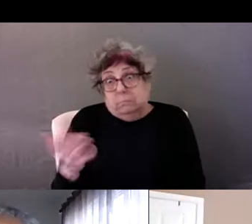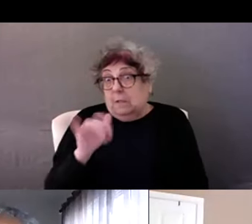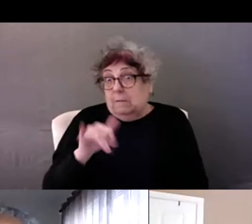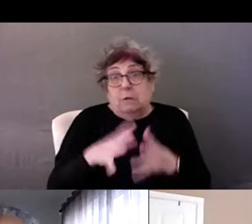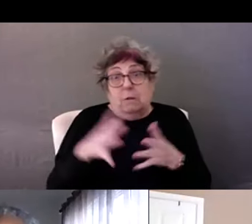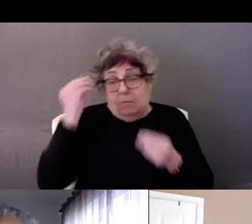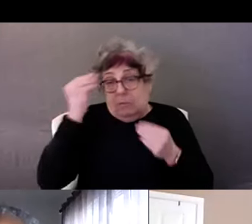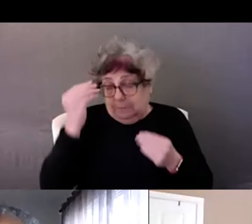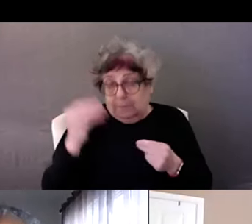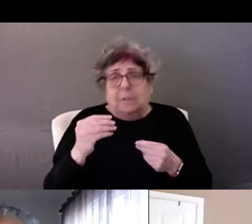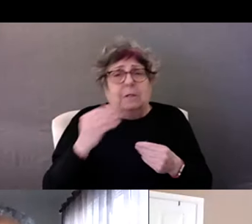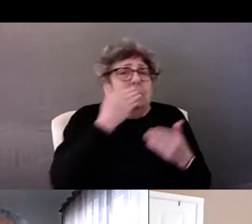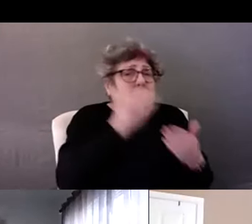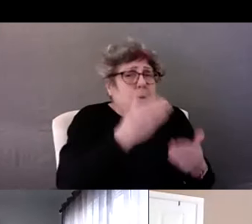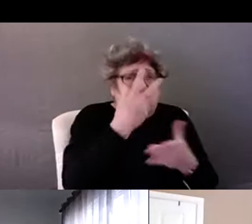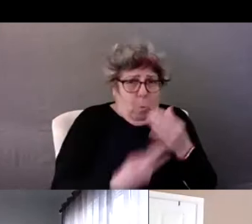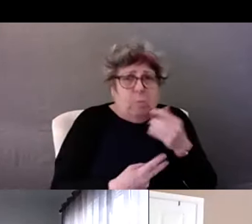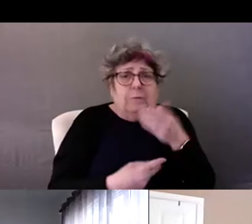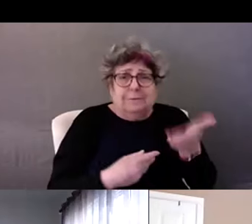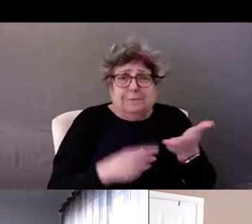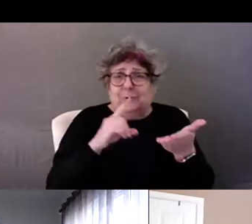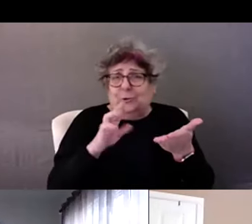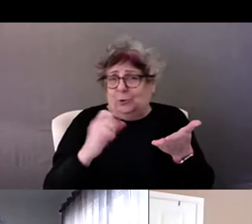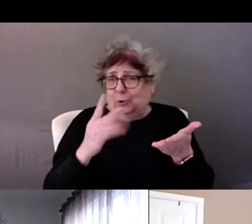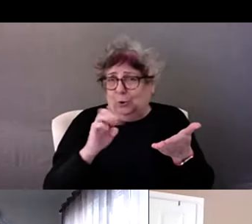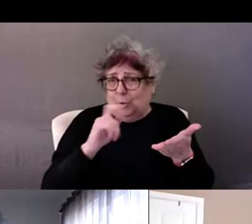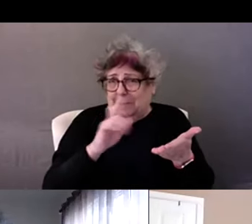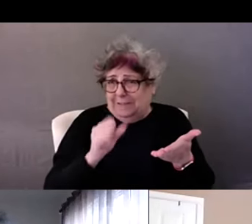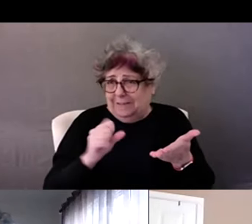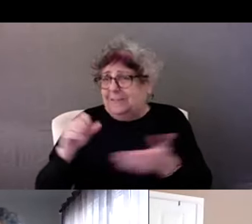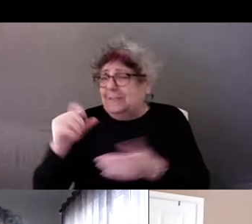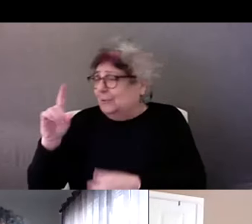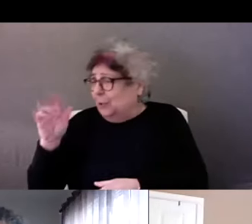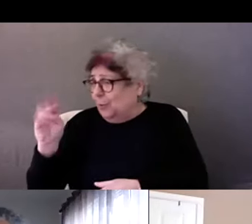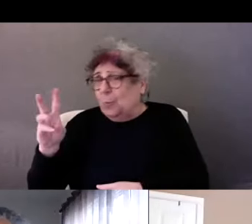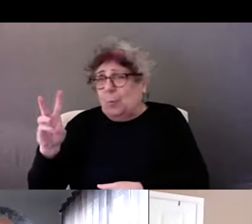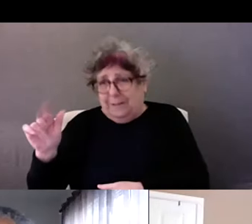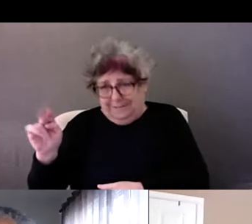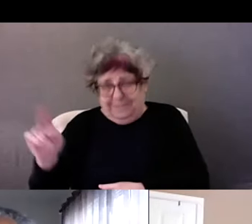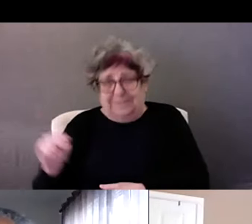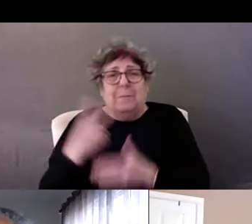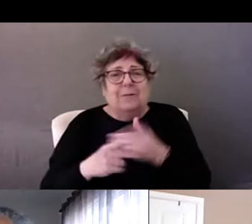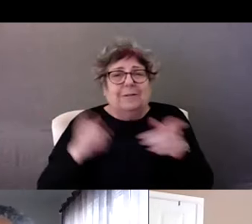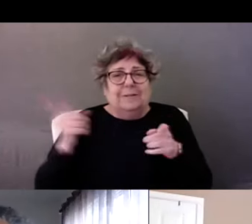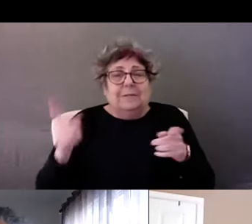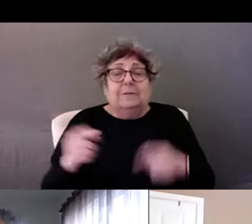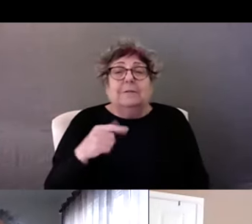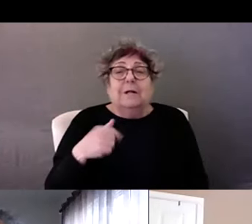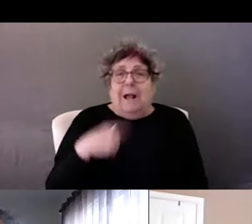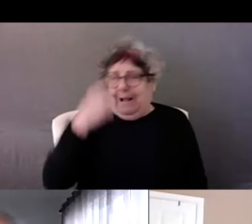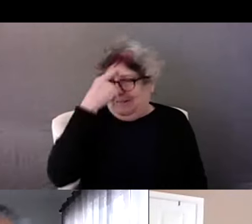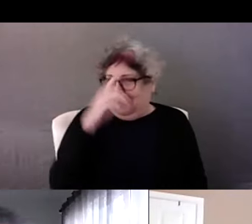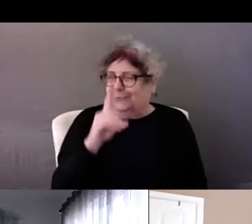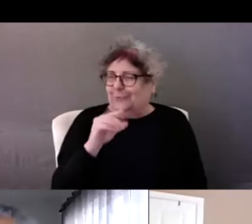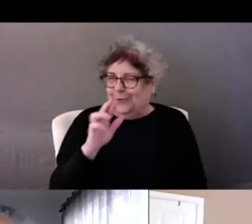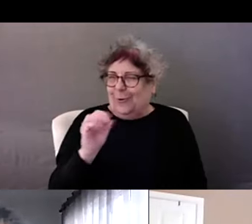again, both of you, Dr. Wynn and Dr. Sharpless. Thank you. I predict Dr. Oliver is going to be much more helpful on this topic